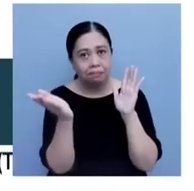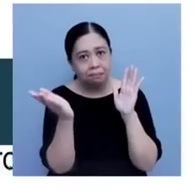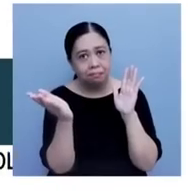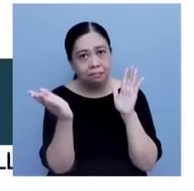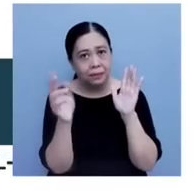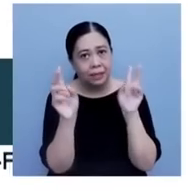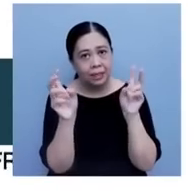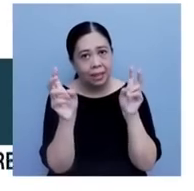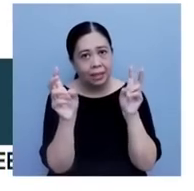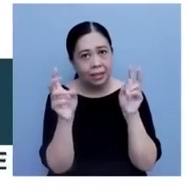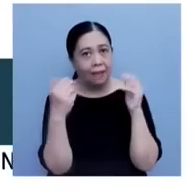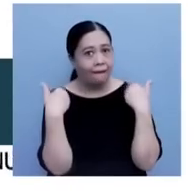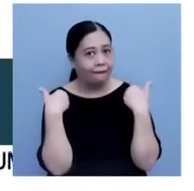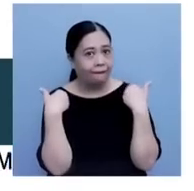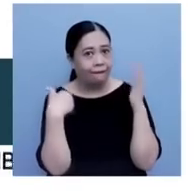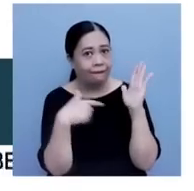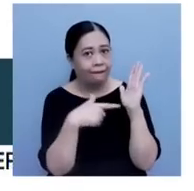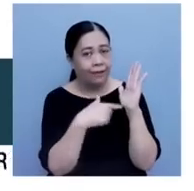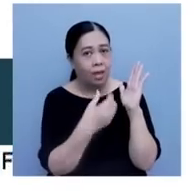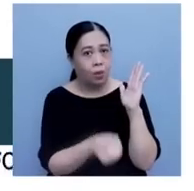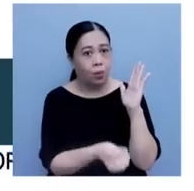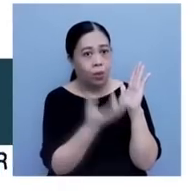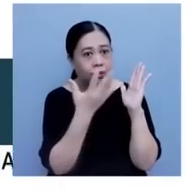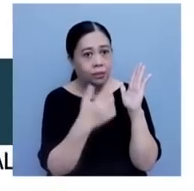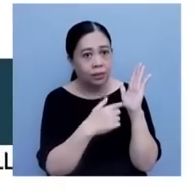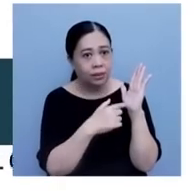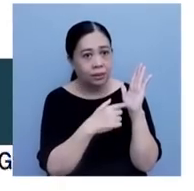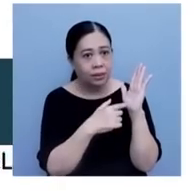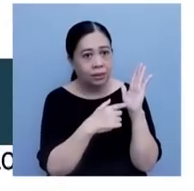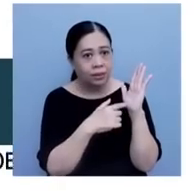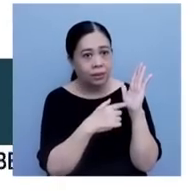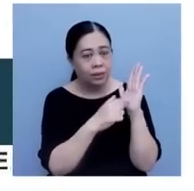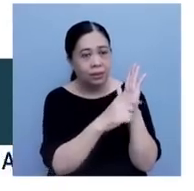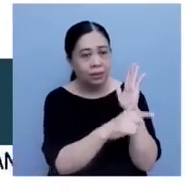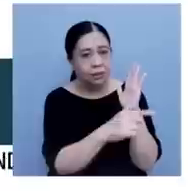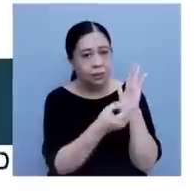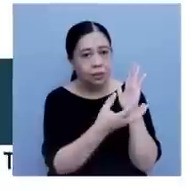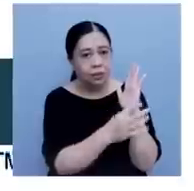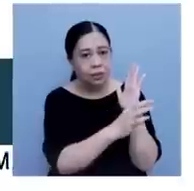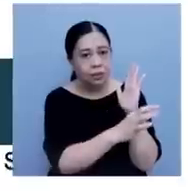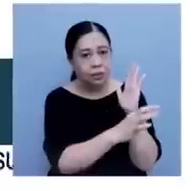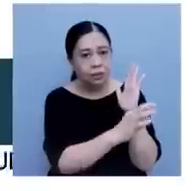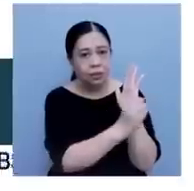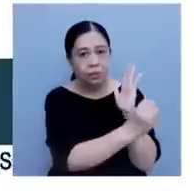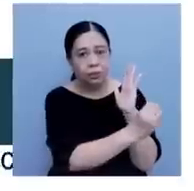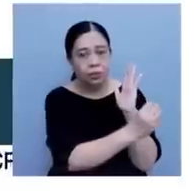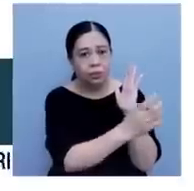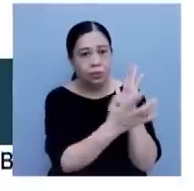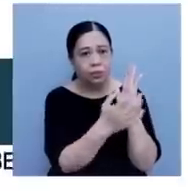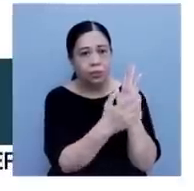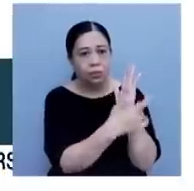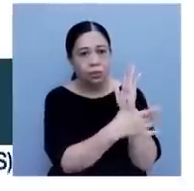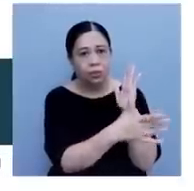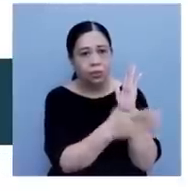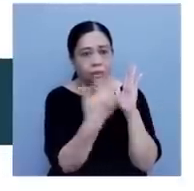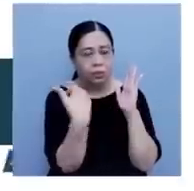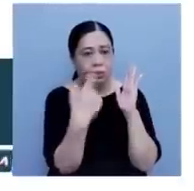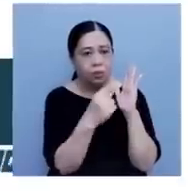title, existed. Okay, the amount, which is the appropriated amount, is zero, was zero in 2022.